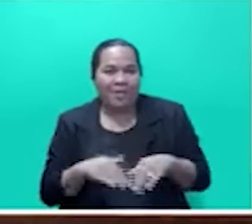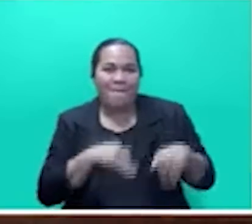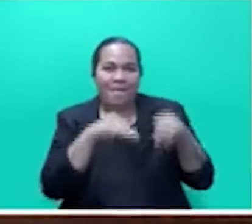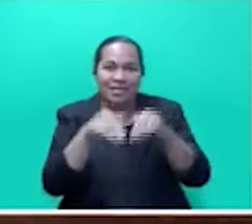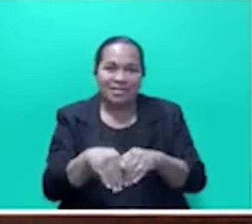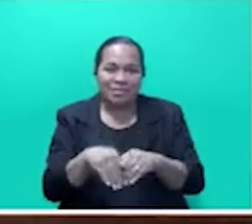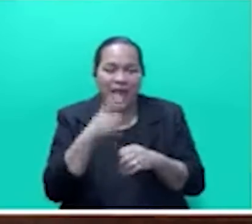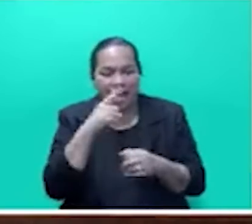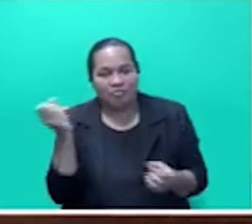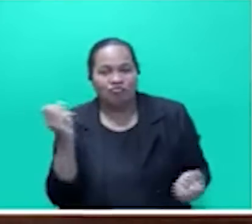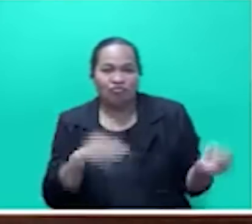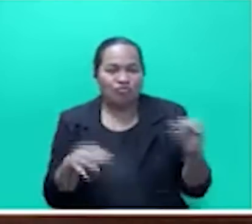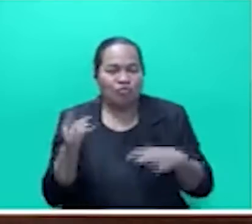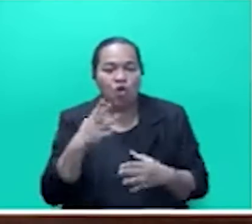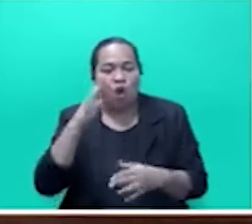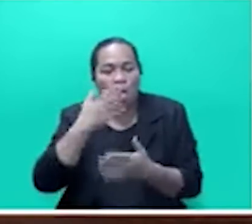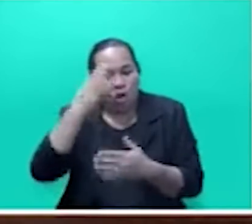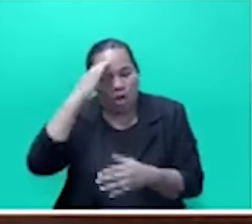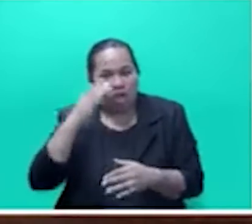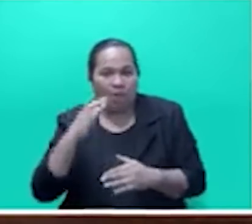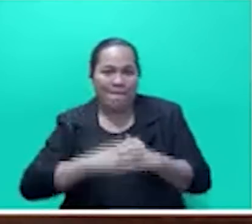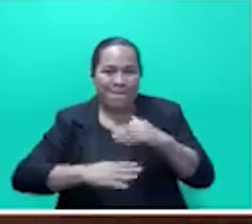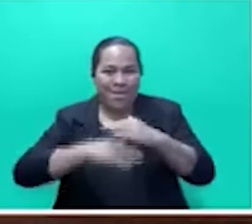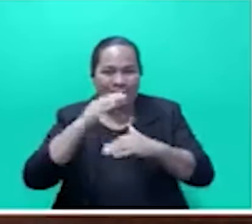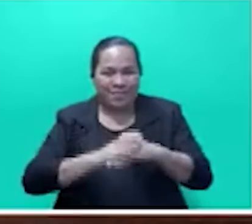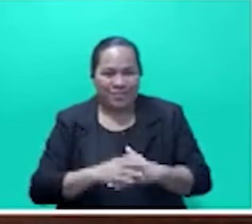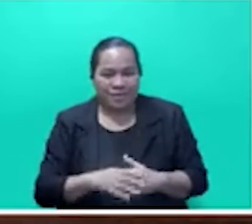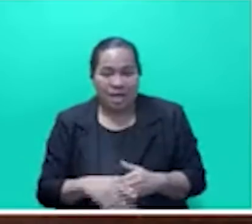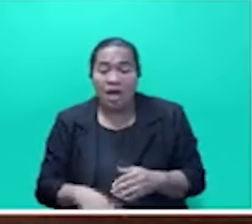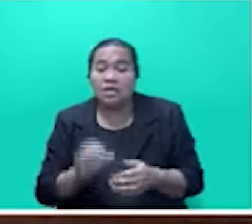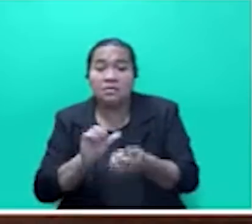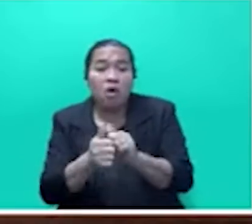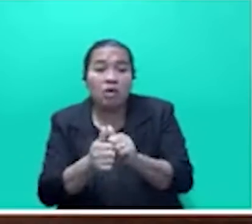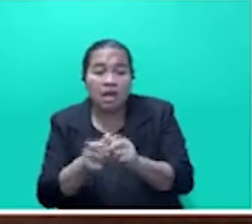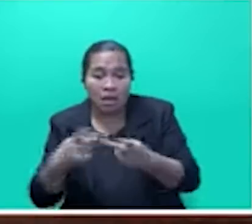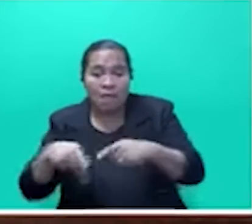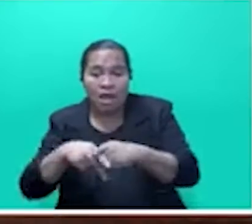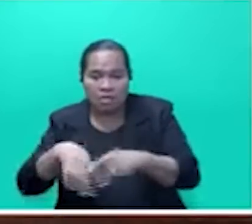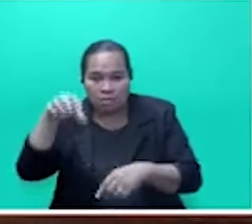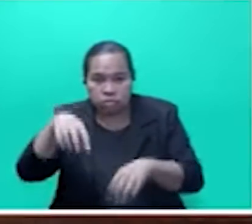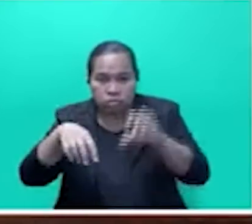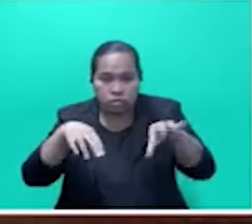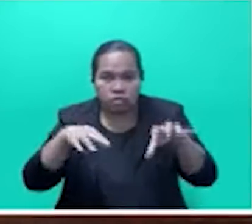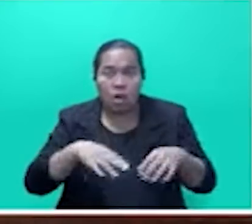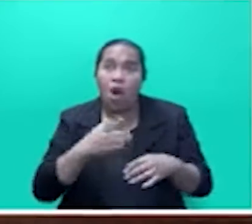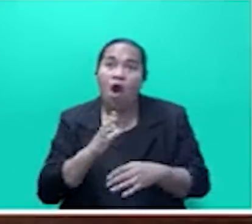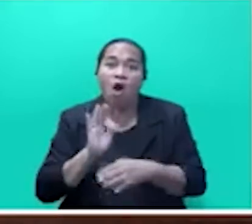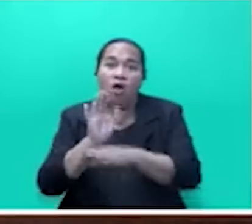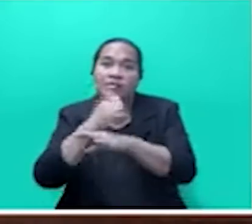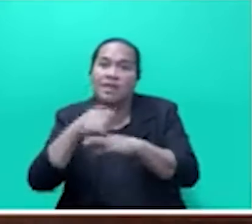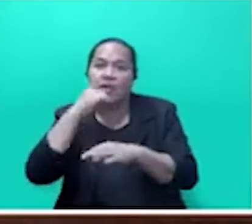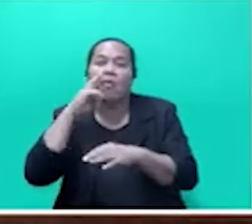participate and contribute to nation building. Enhancement of sports facilities will attract more international sporting